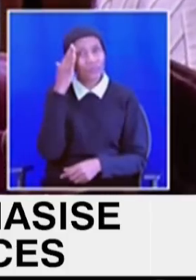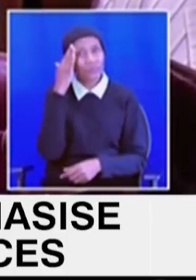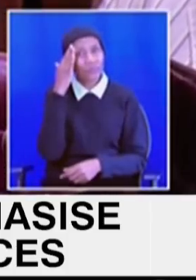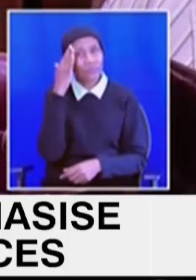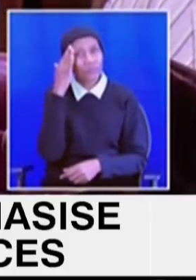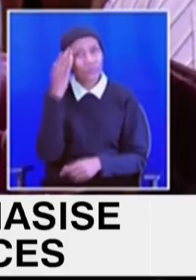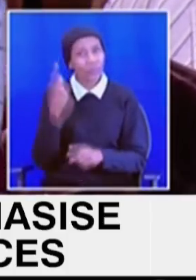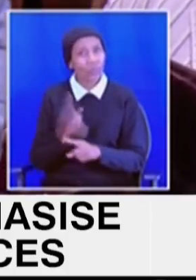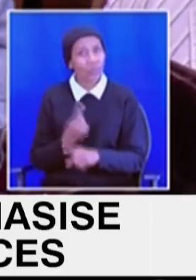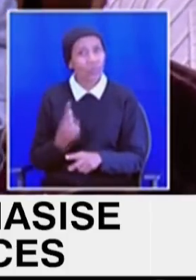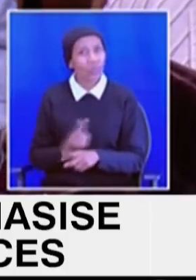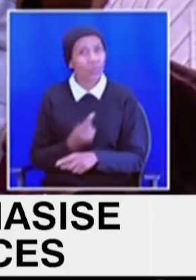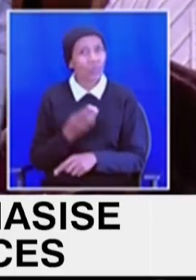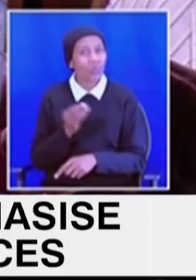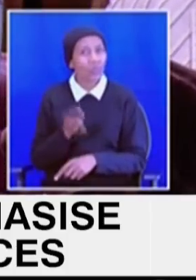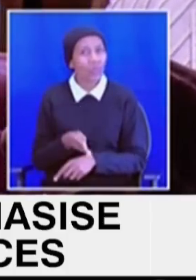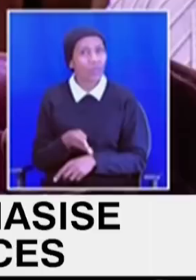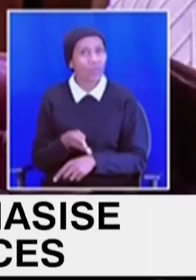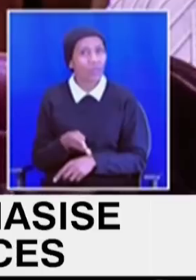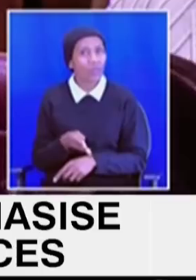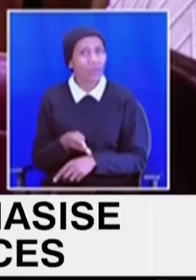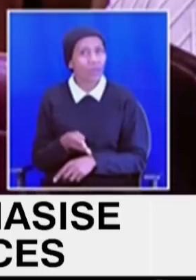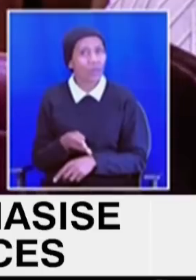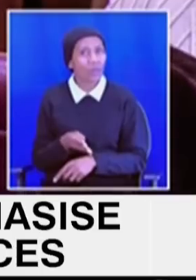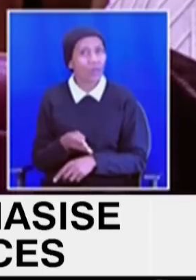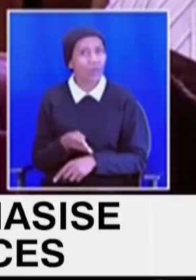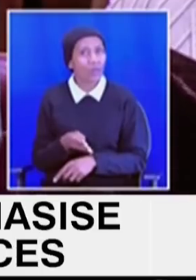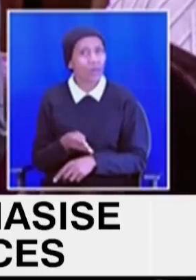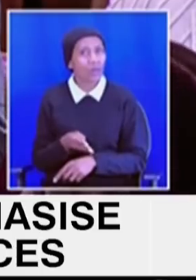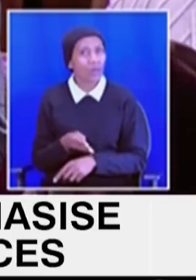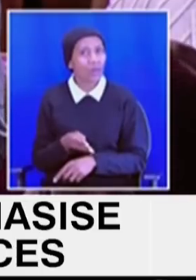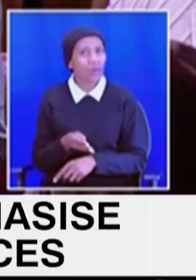always been what I would call a